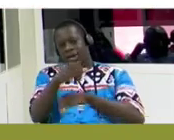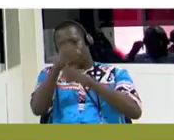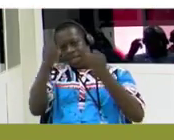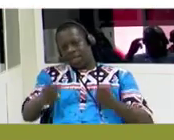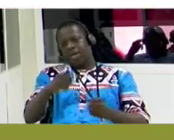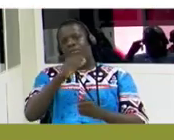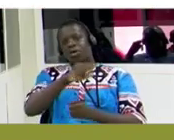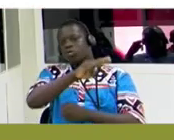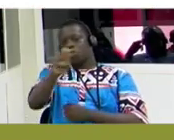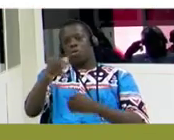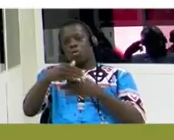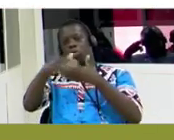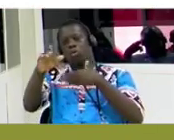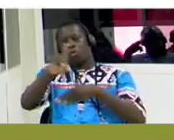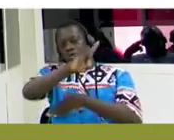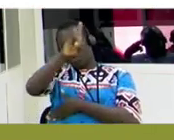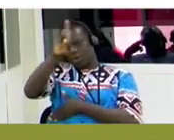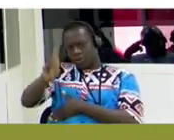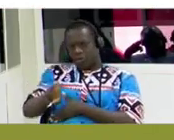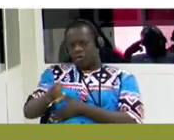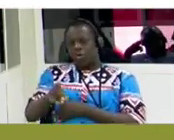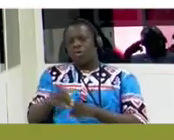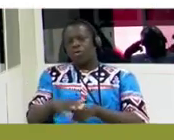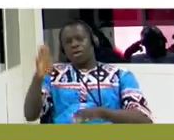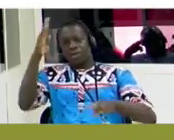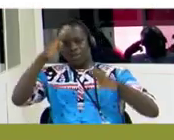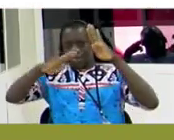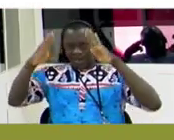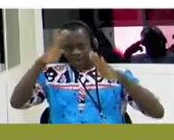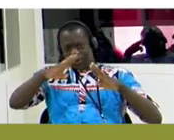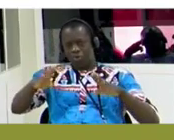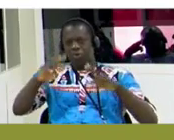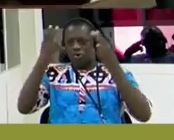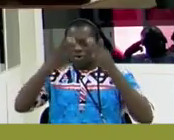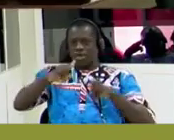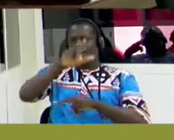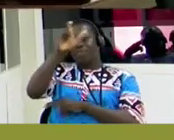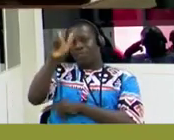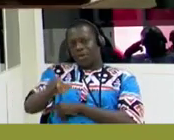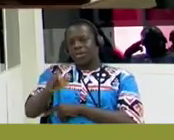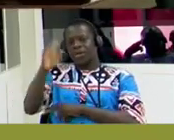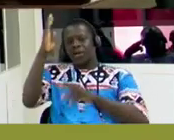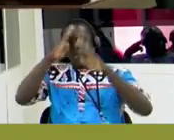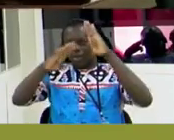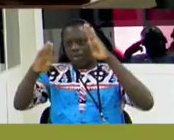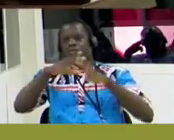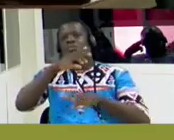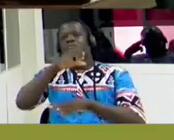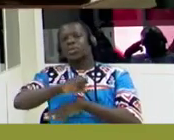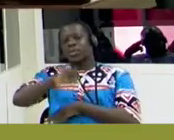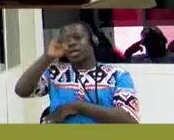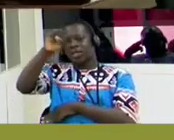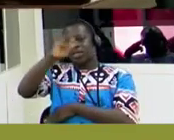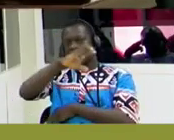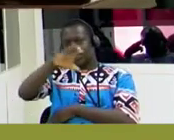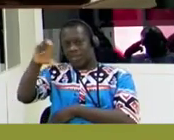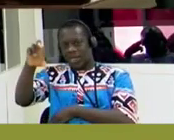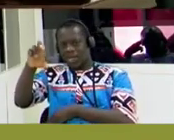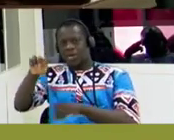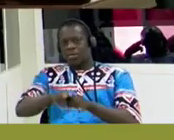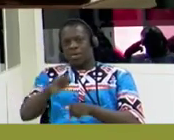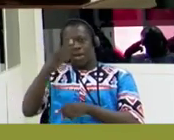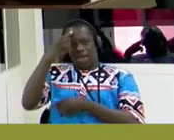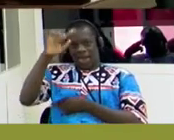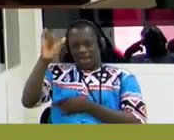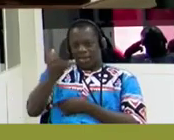Thank you very much, Chima Council, and thank you, Mr. Sarr, yes, sir, for your testimony and agreeing to come to the